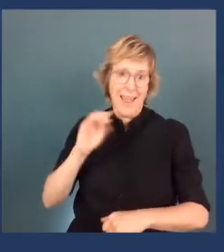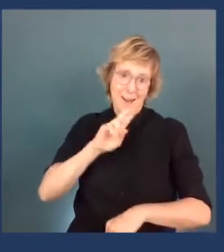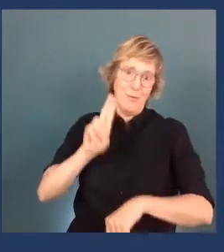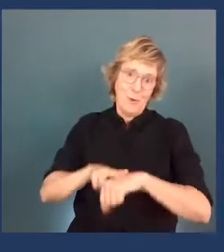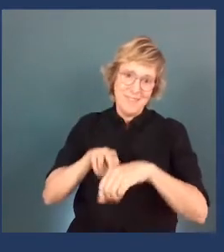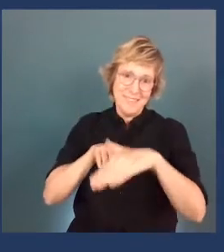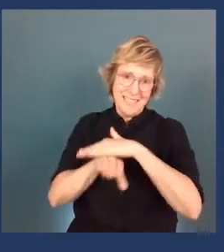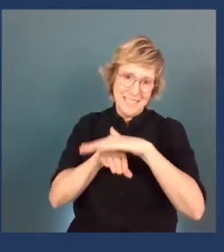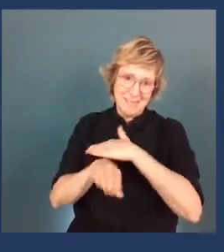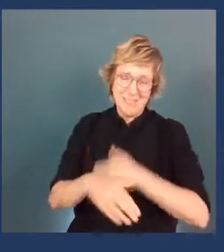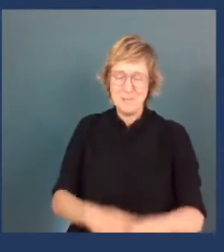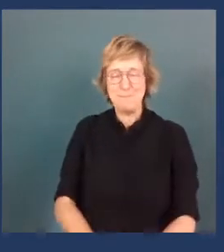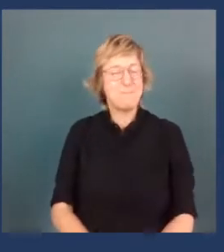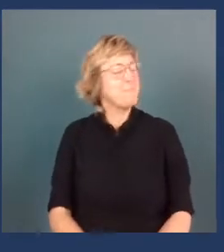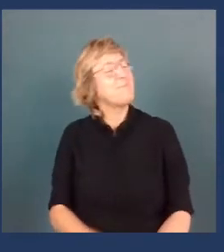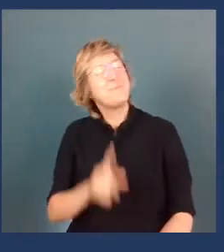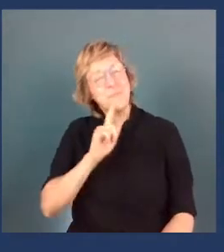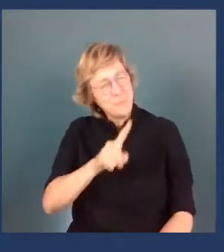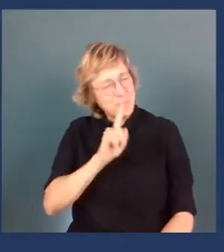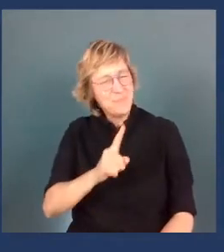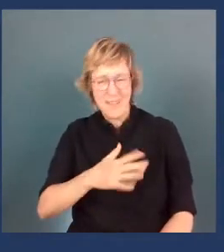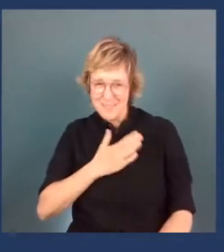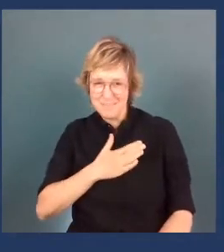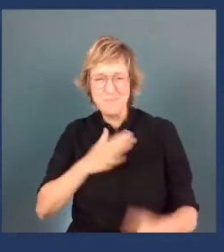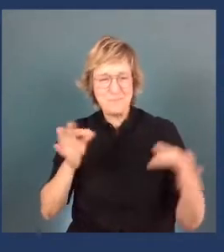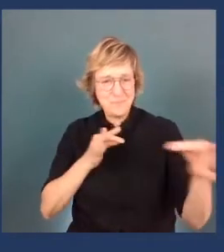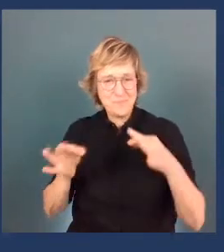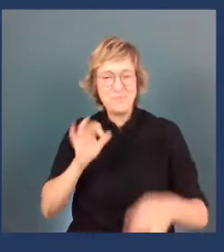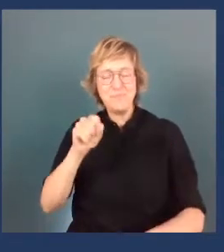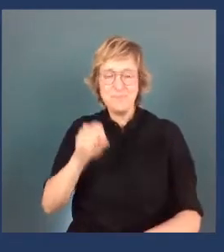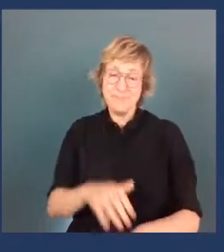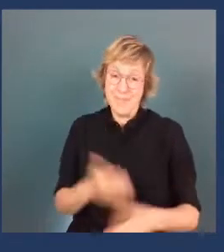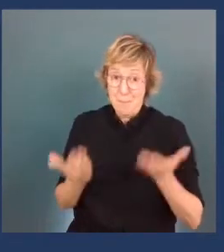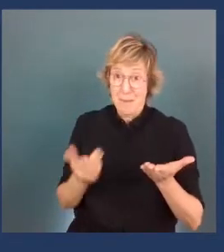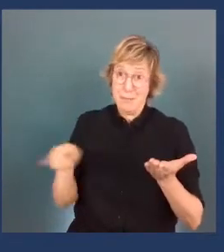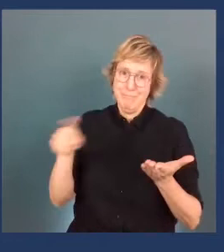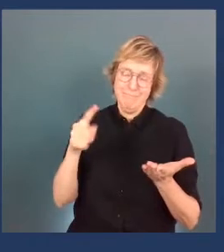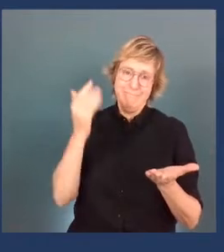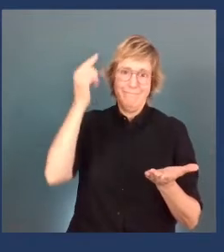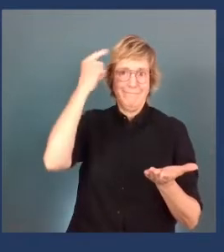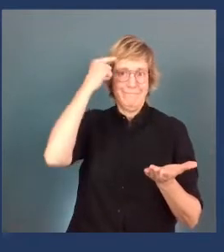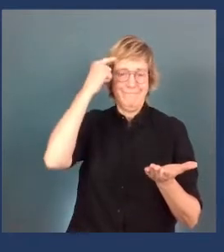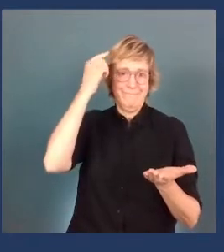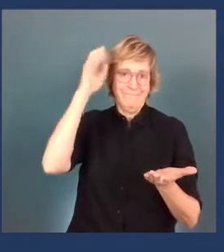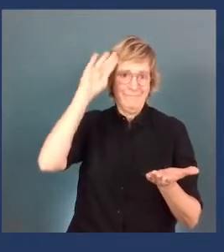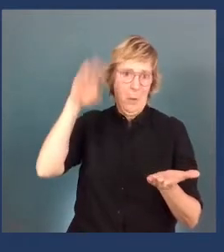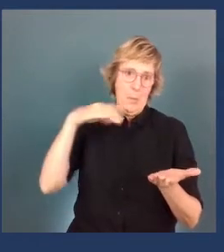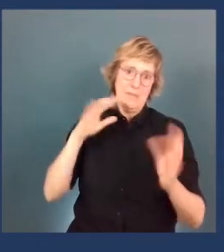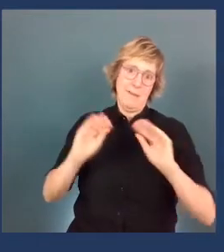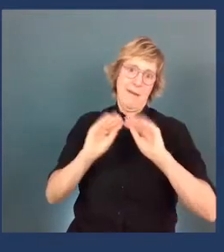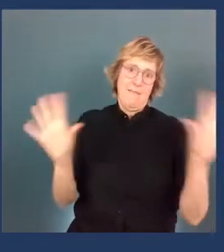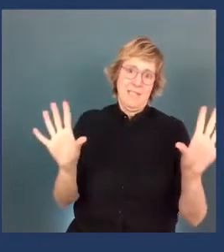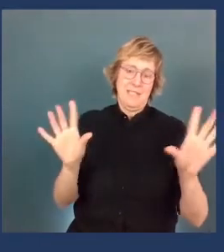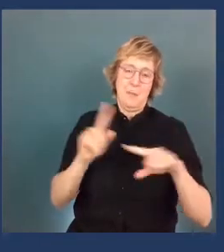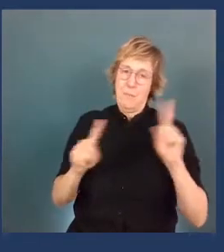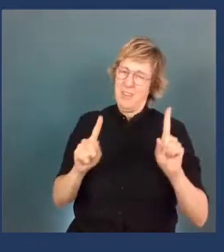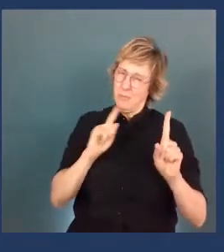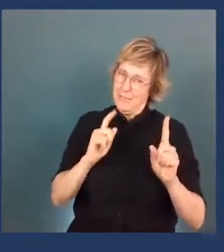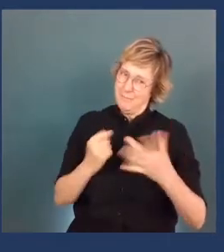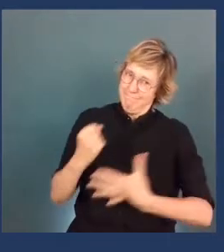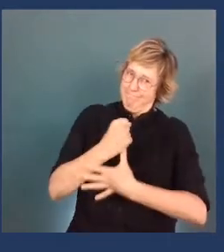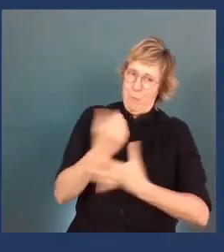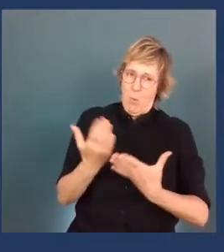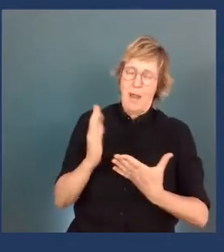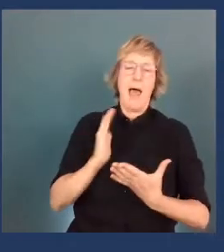around accessibility. Absolutely, Corey, I'd love to. You know, it might sound obvious, but for us, it all starts with our